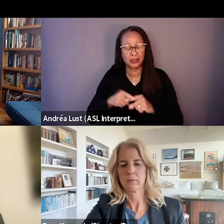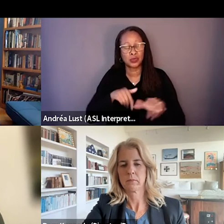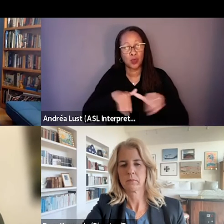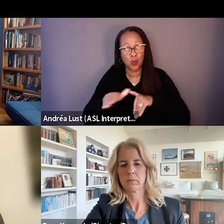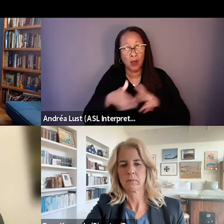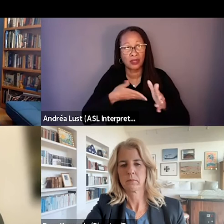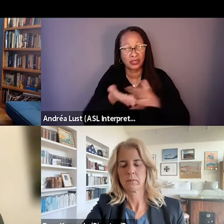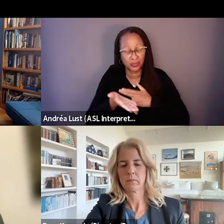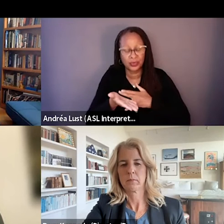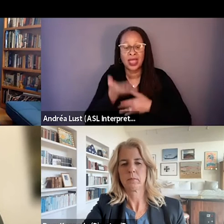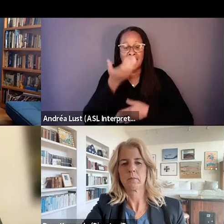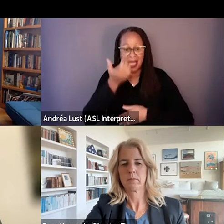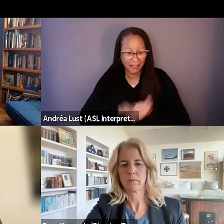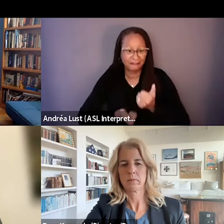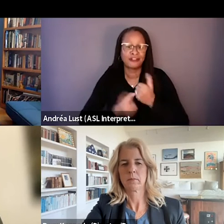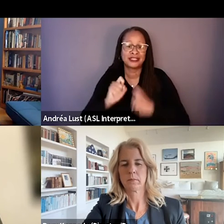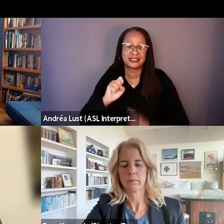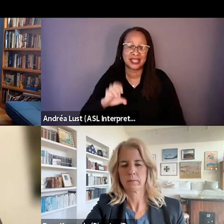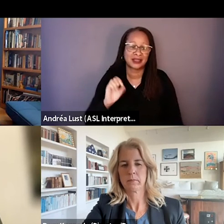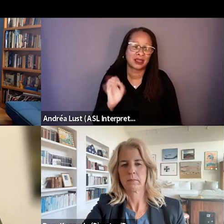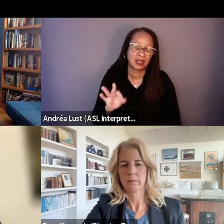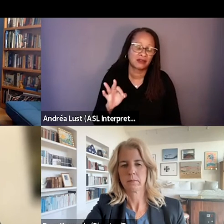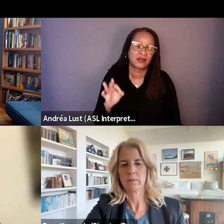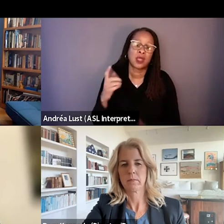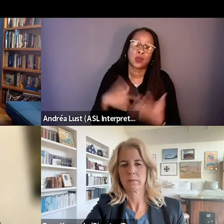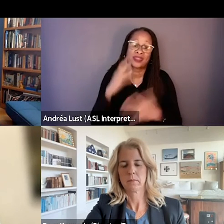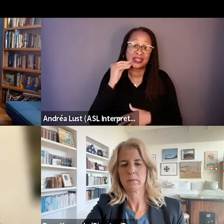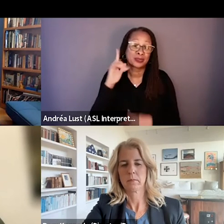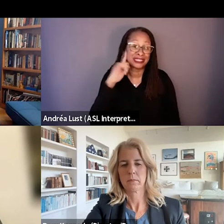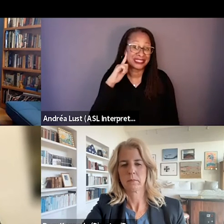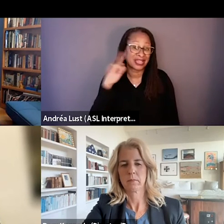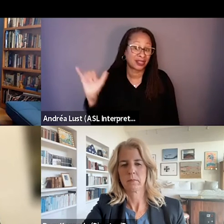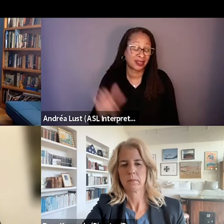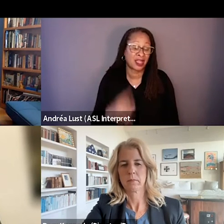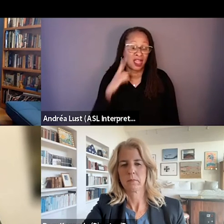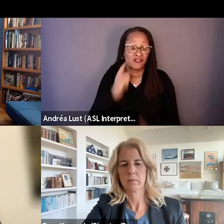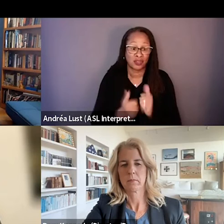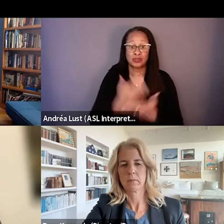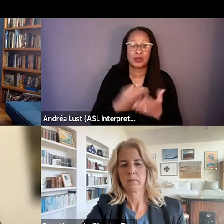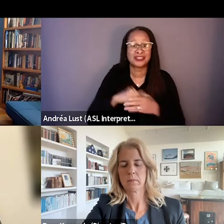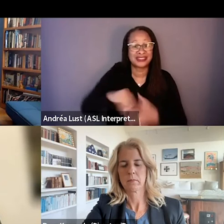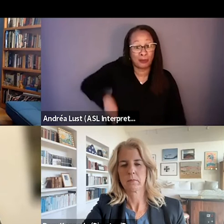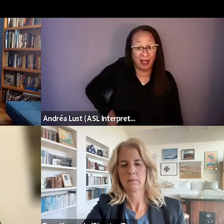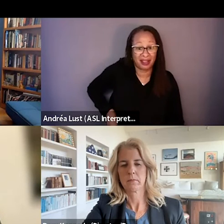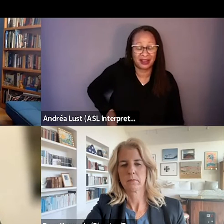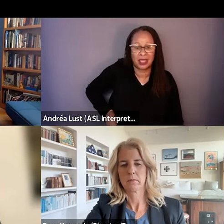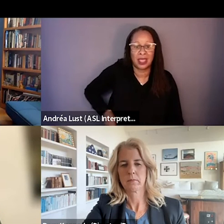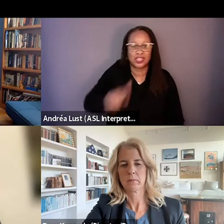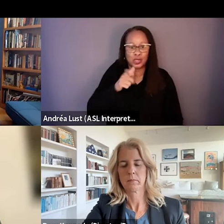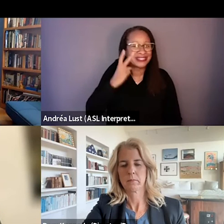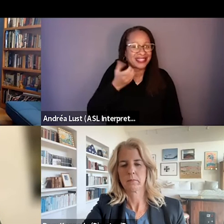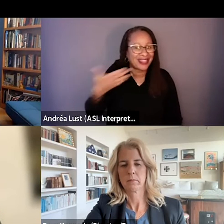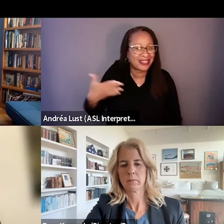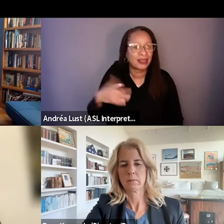through every single second of what that experience sounded like. I mean, for the most part, it was in her pocket, so you weren't seeing anything,